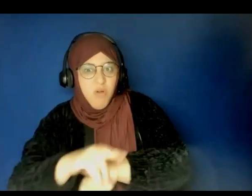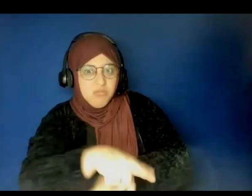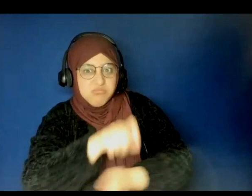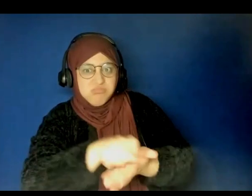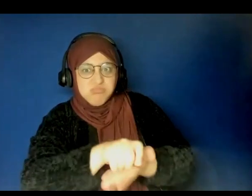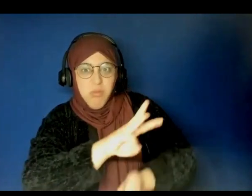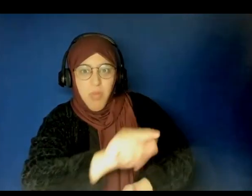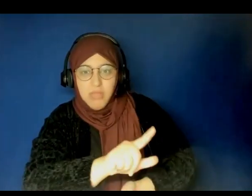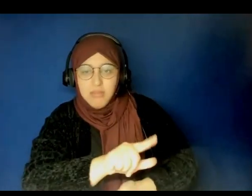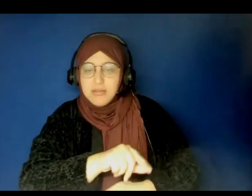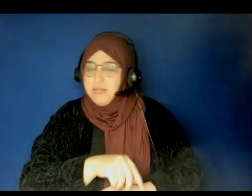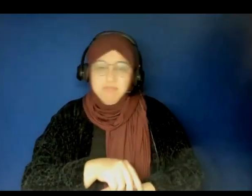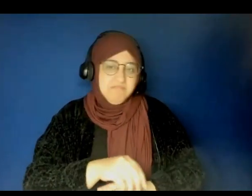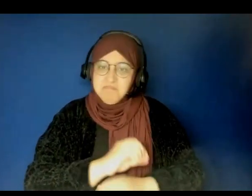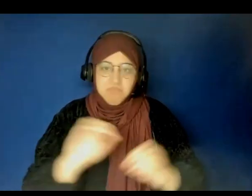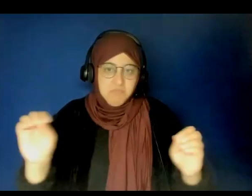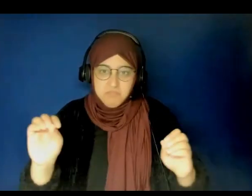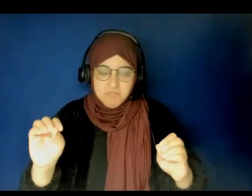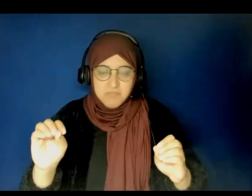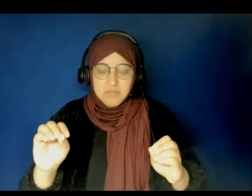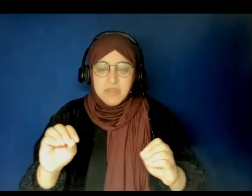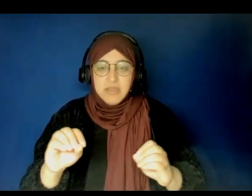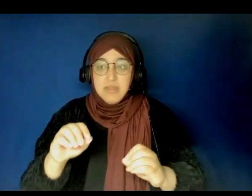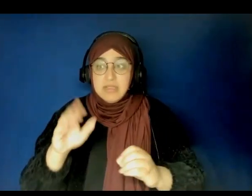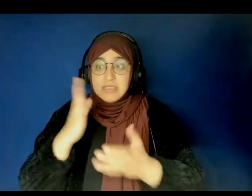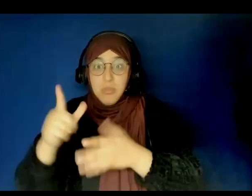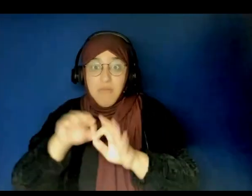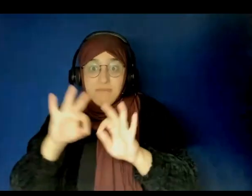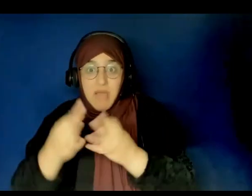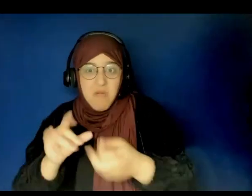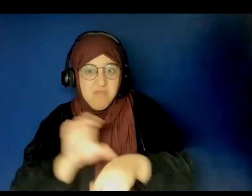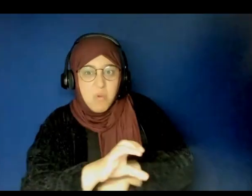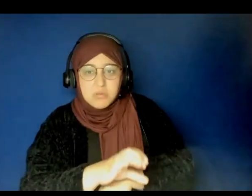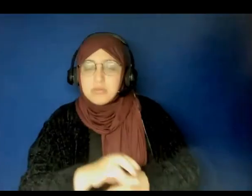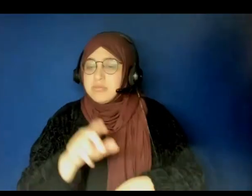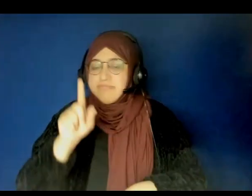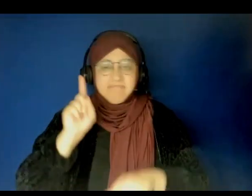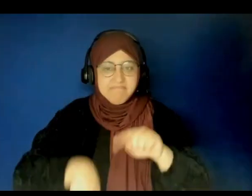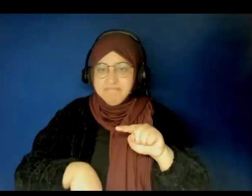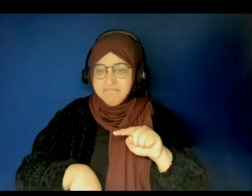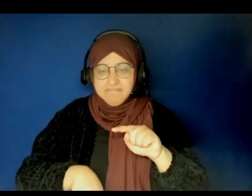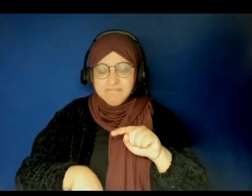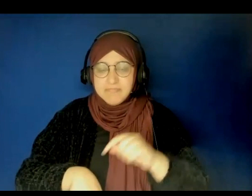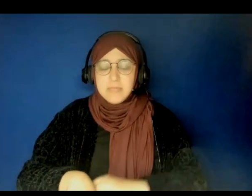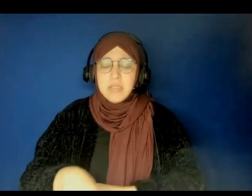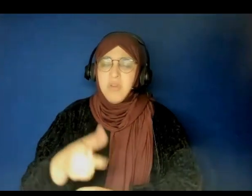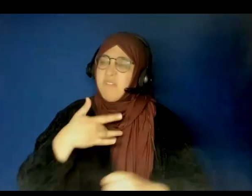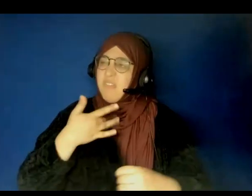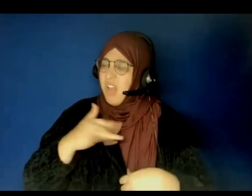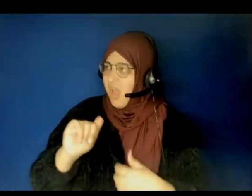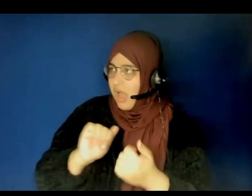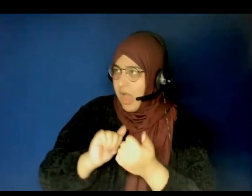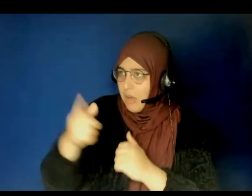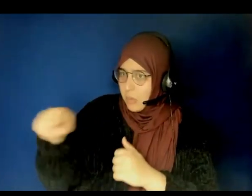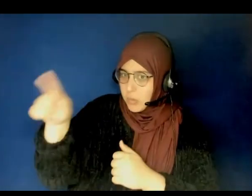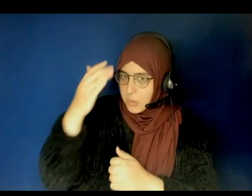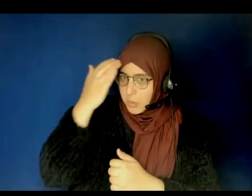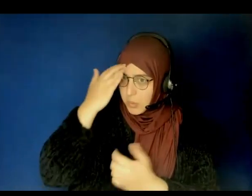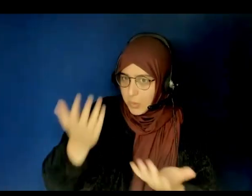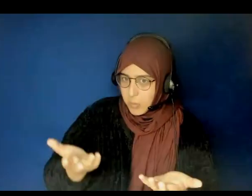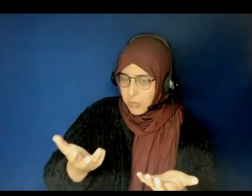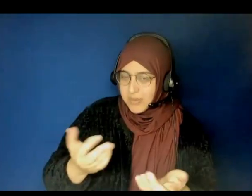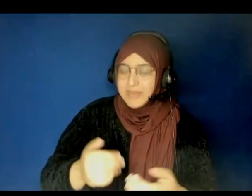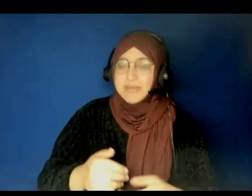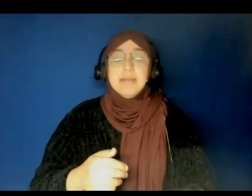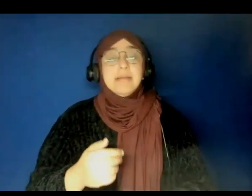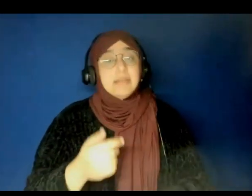will by somebody in the family. And you might say to yourself, well, how could that be known? Well, it